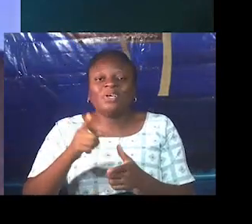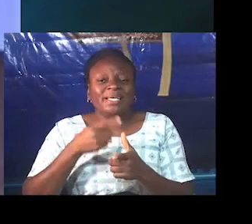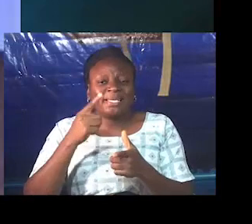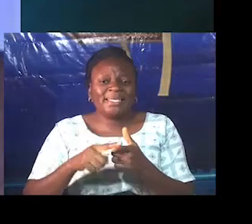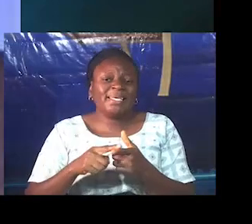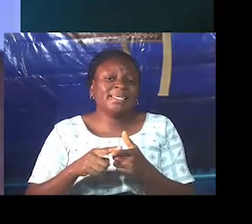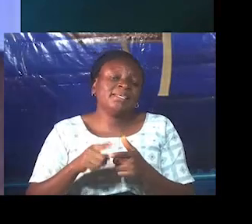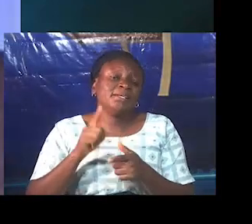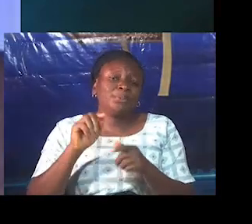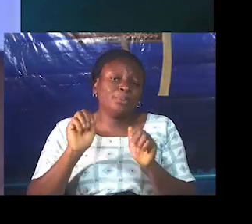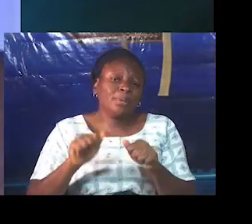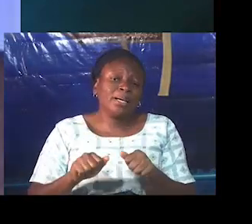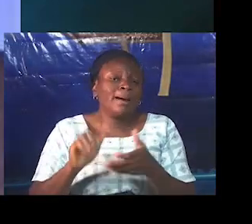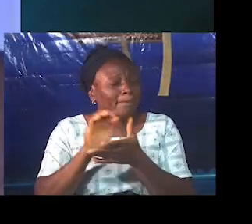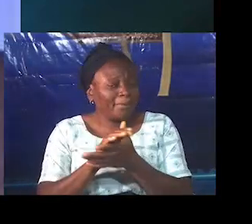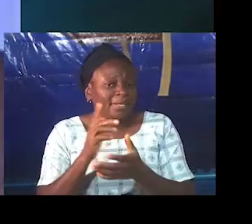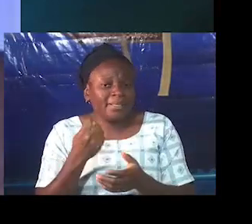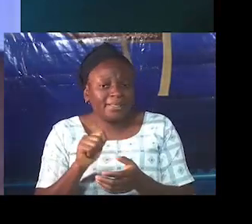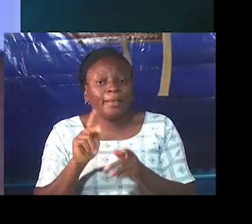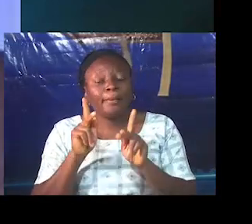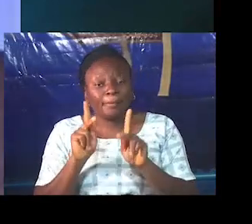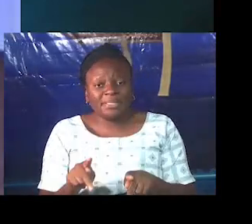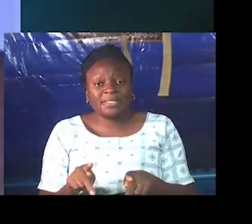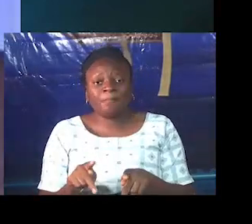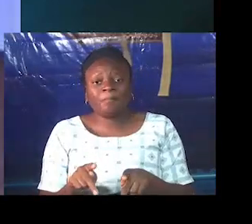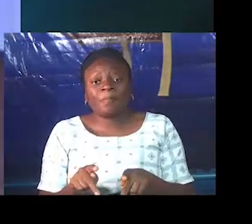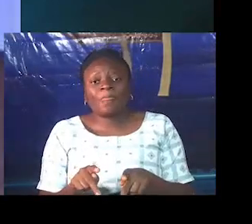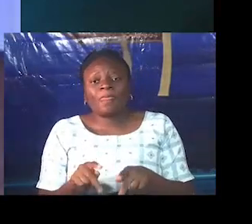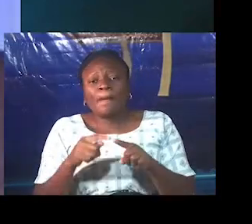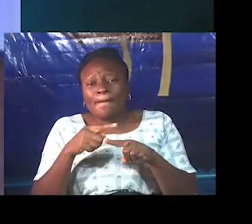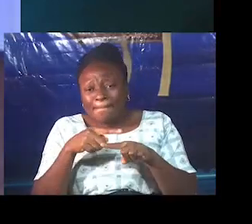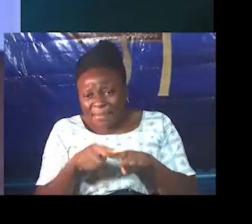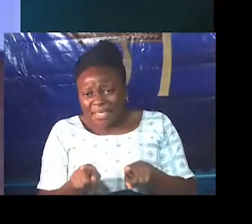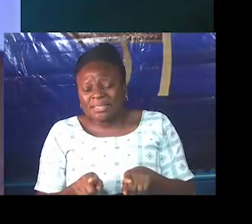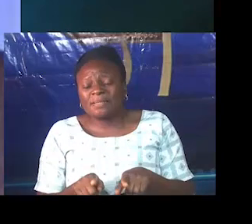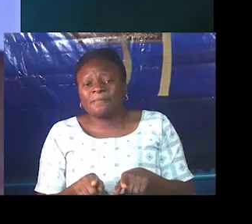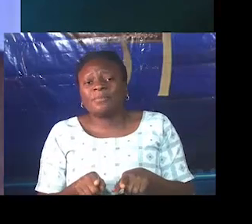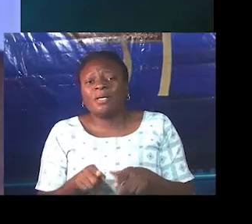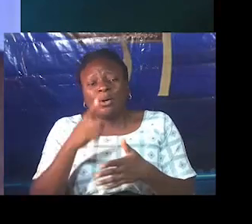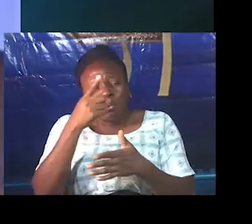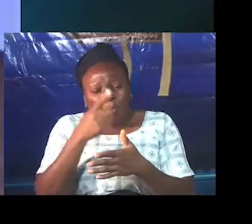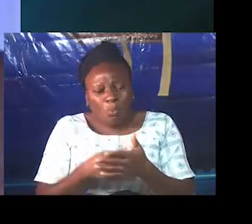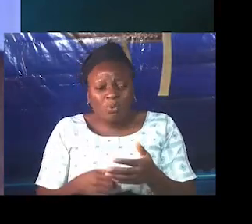unbelievers? For what fellowship has righteousness with unrighteousness? And